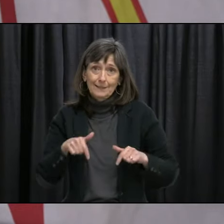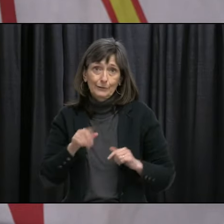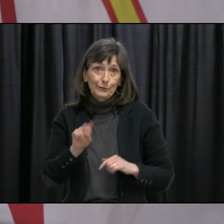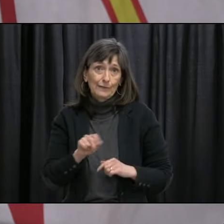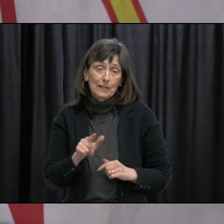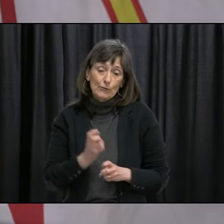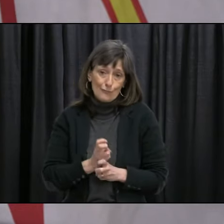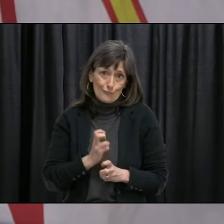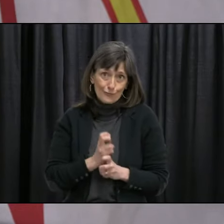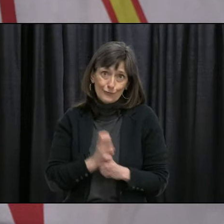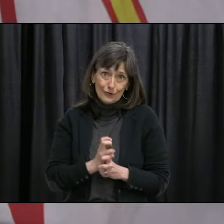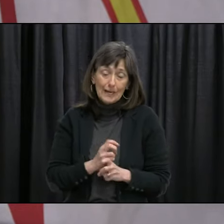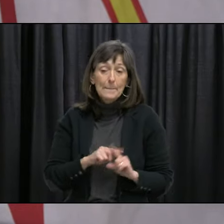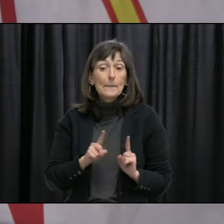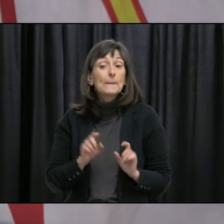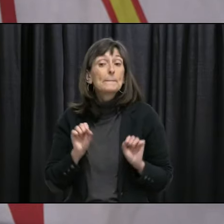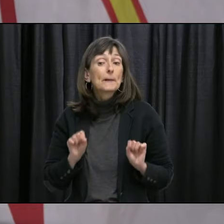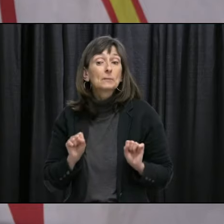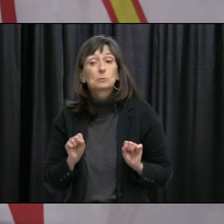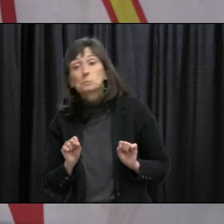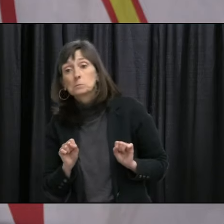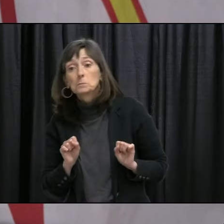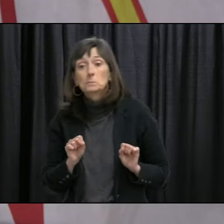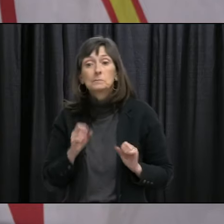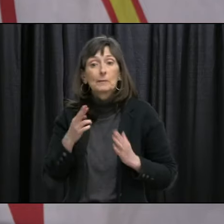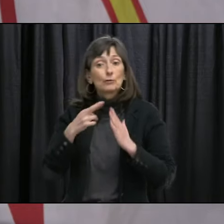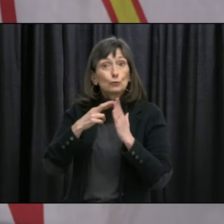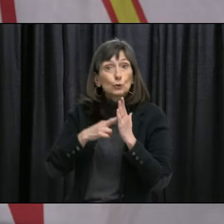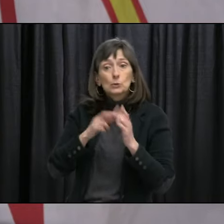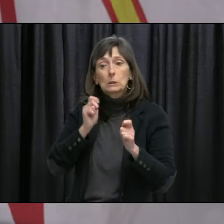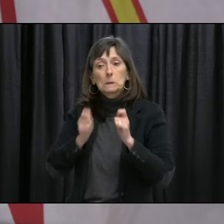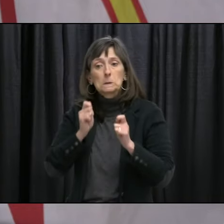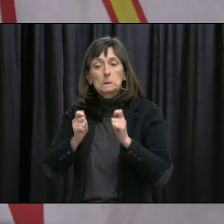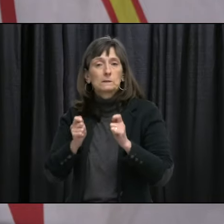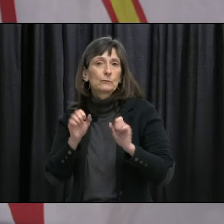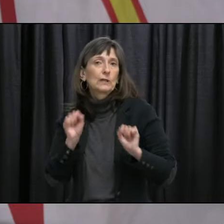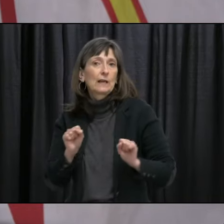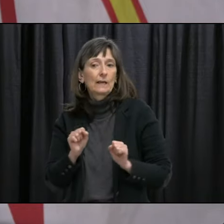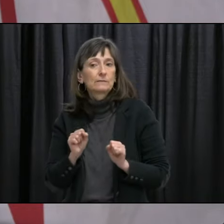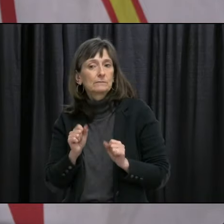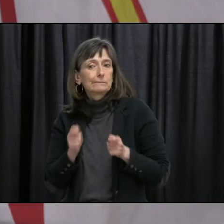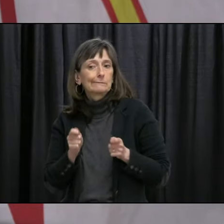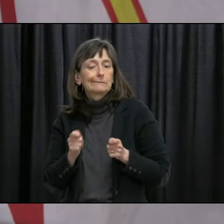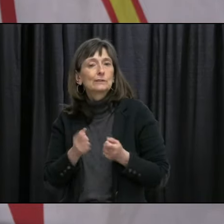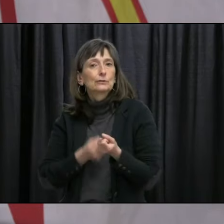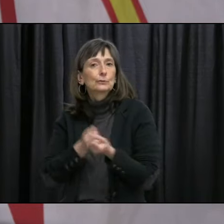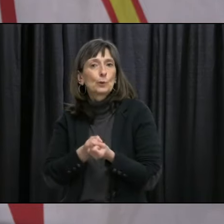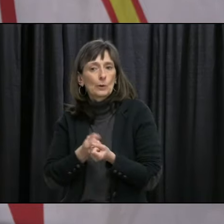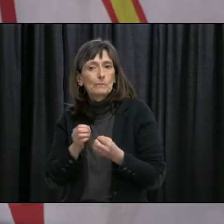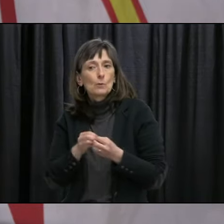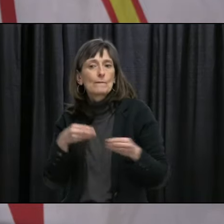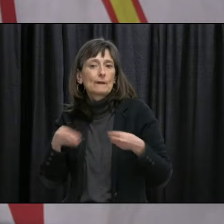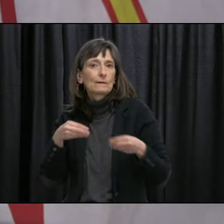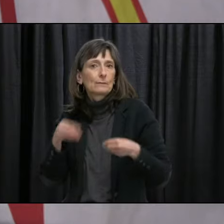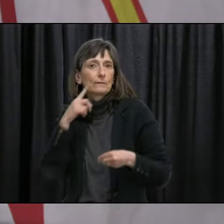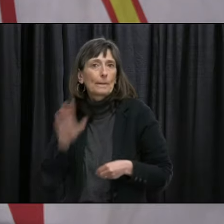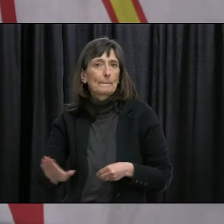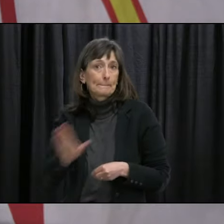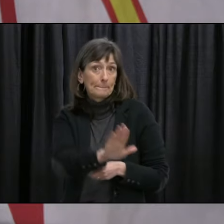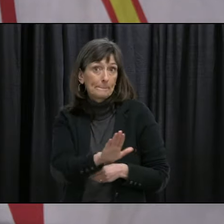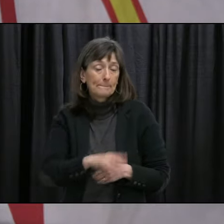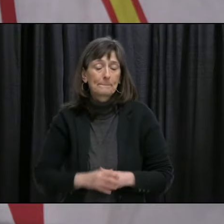and Labrador, but there could be some cases on regulation and so on that we can work with them, to support their businesses. But in terms